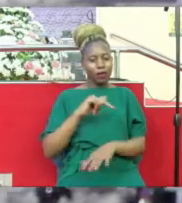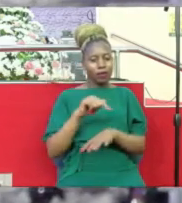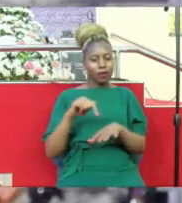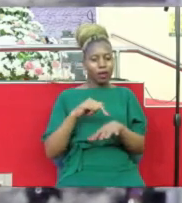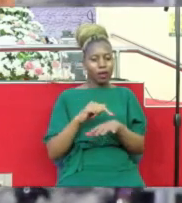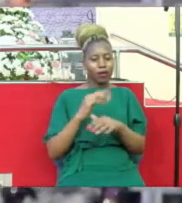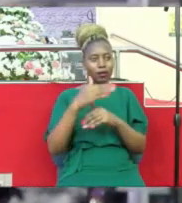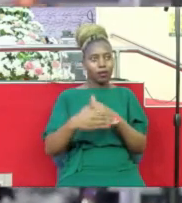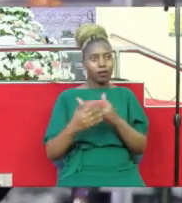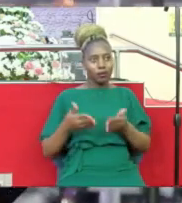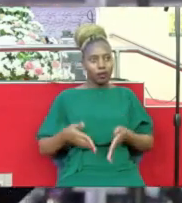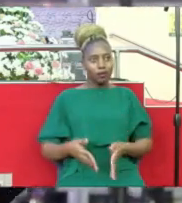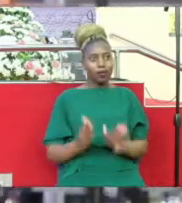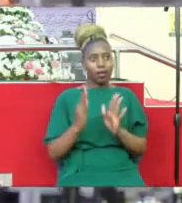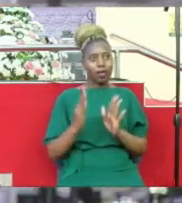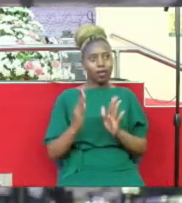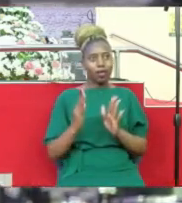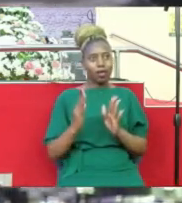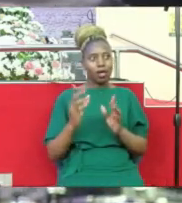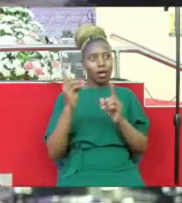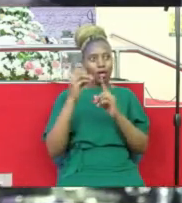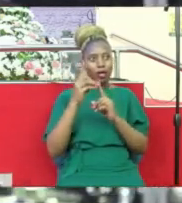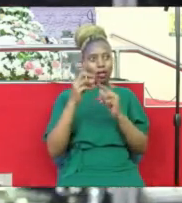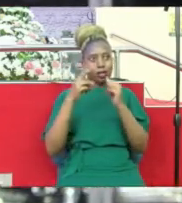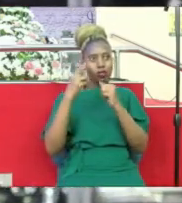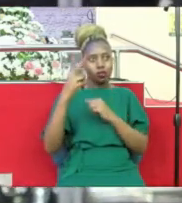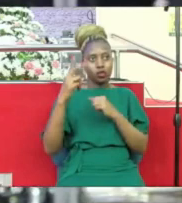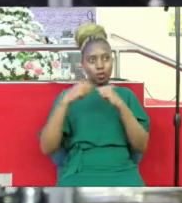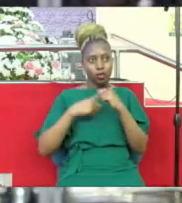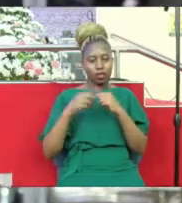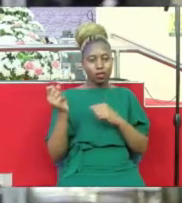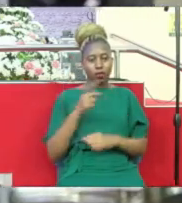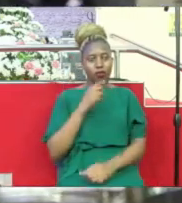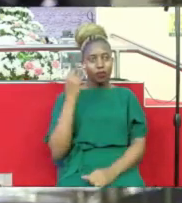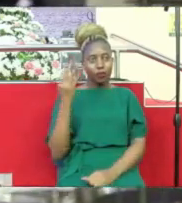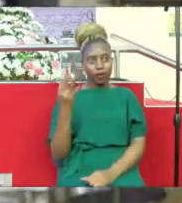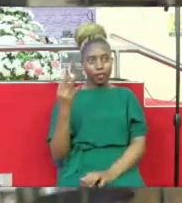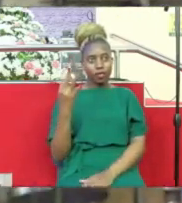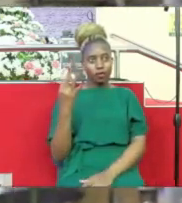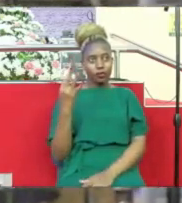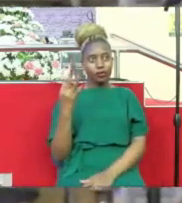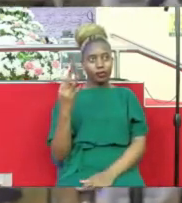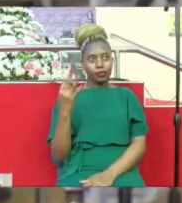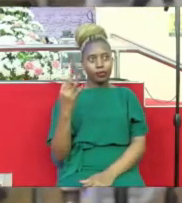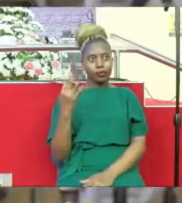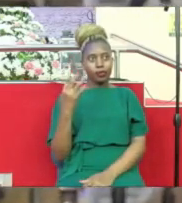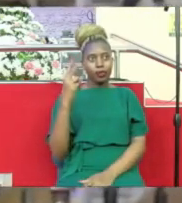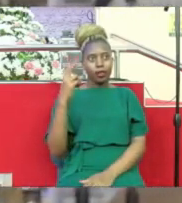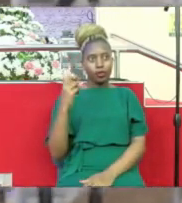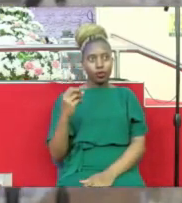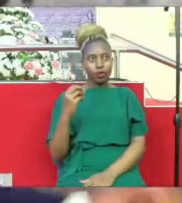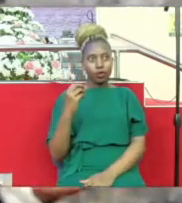amezaliwa, on the 26th of March 2020, katika ile tarehe 26 mwaka wa